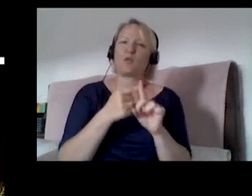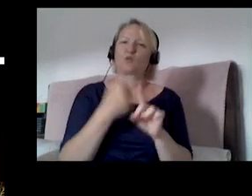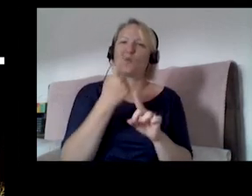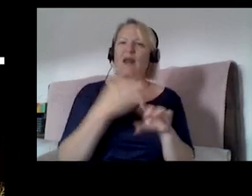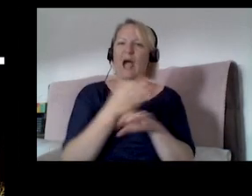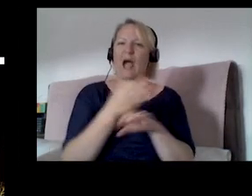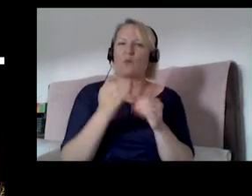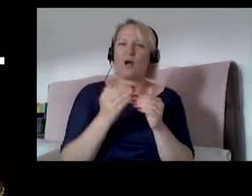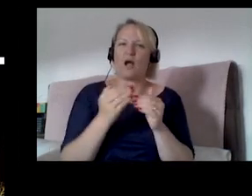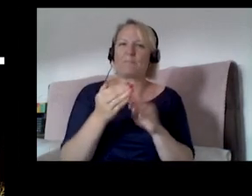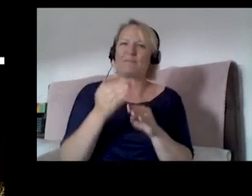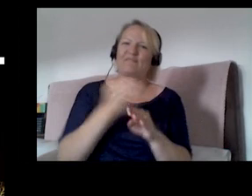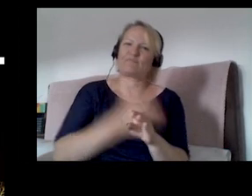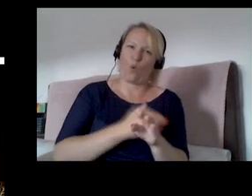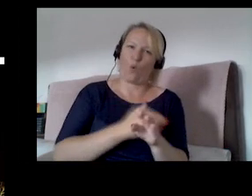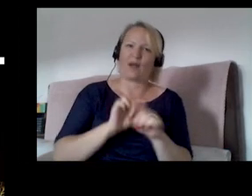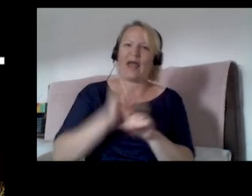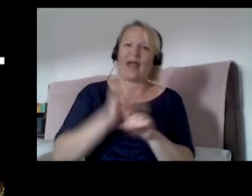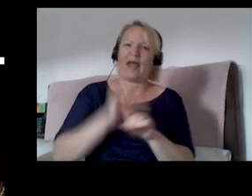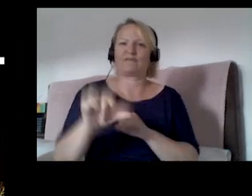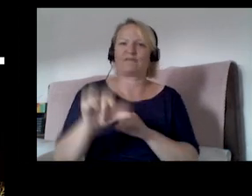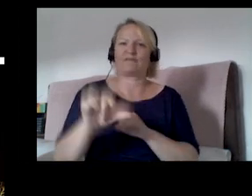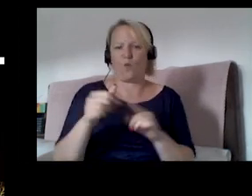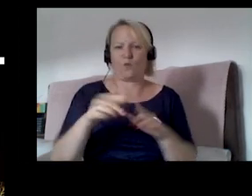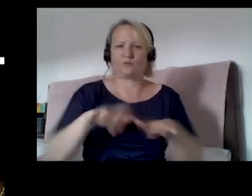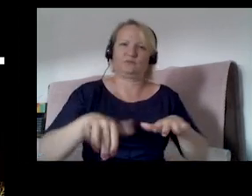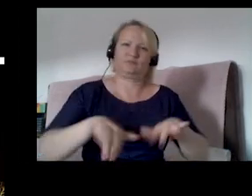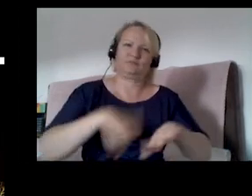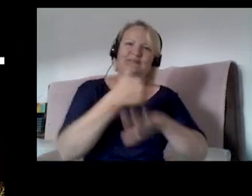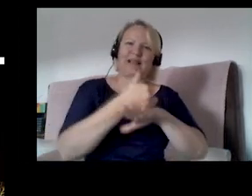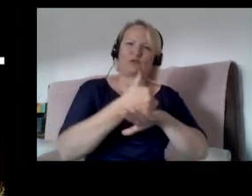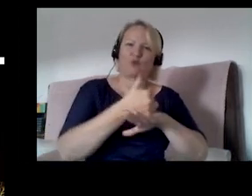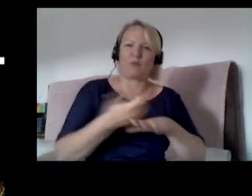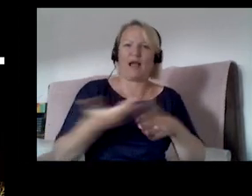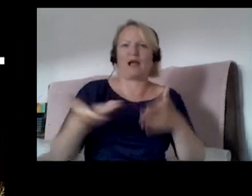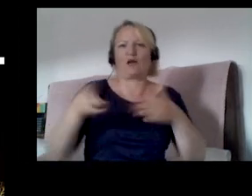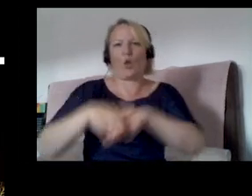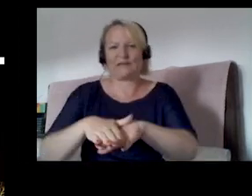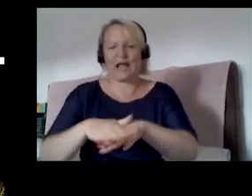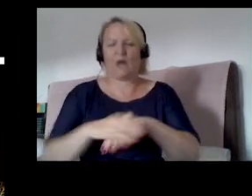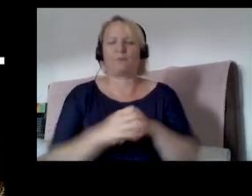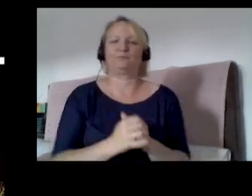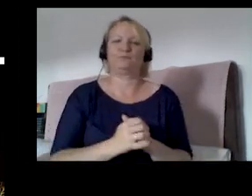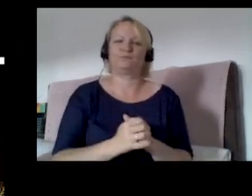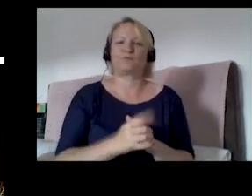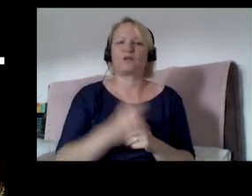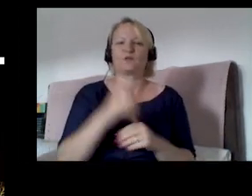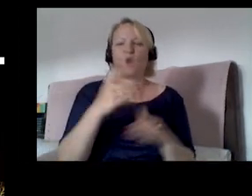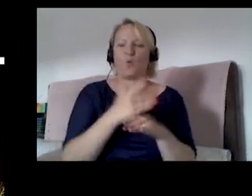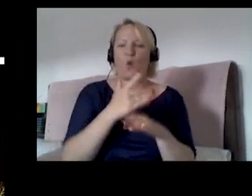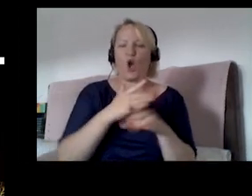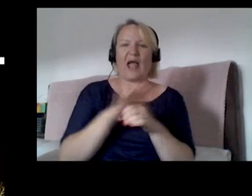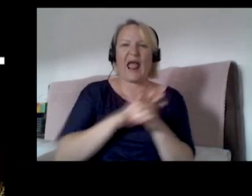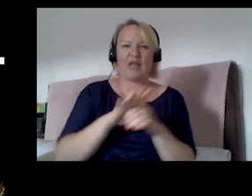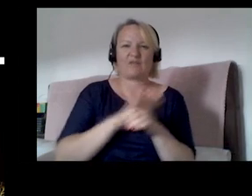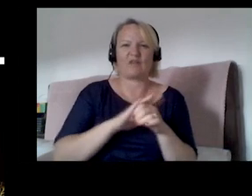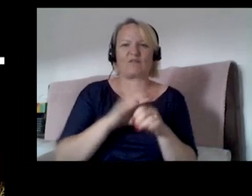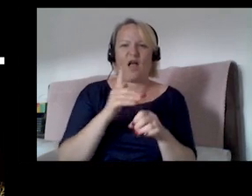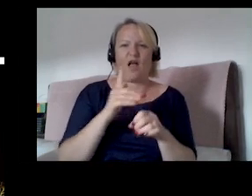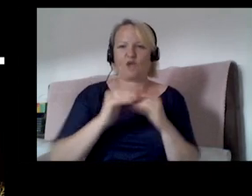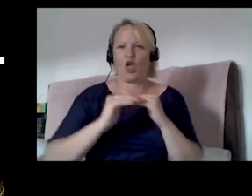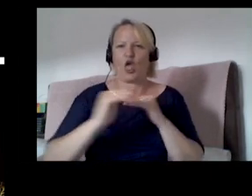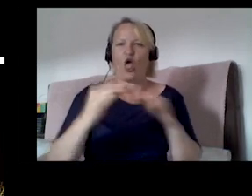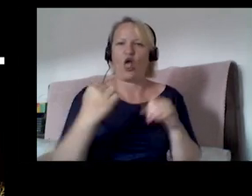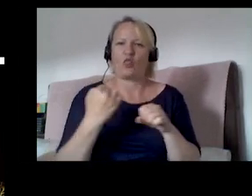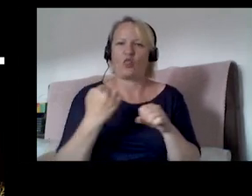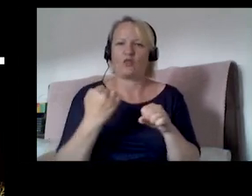Saturdays, plus up to 1 hour before and after for start-up and close-down procedures. Working hours for